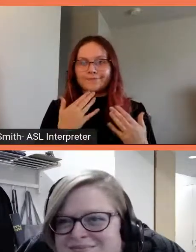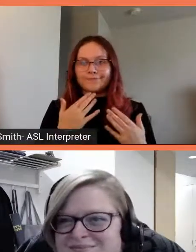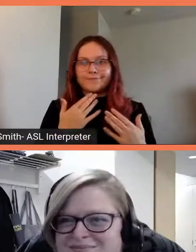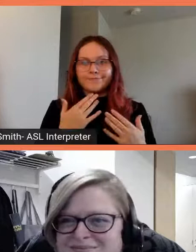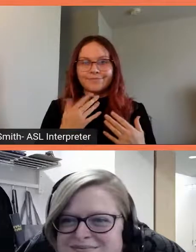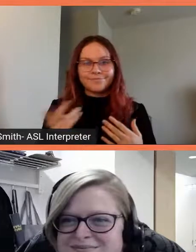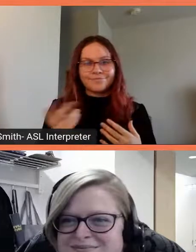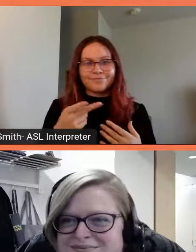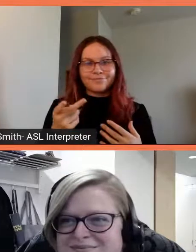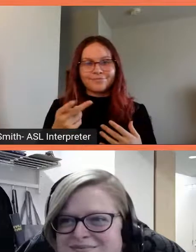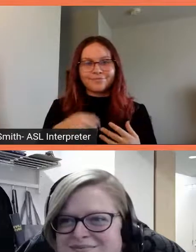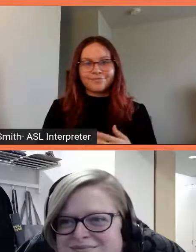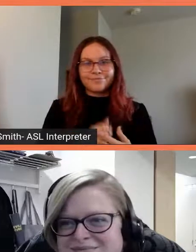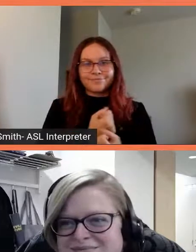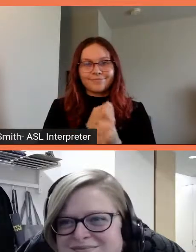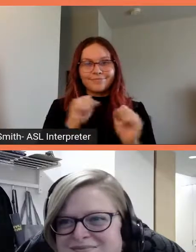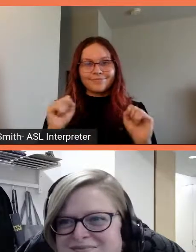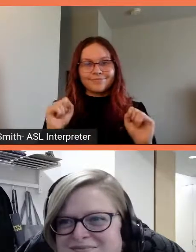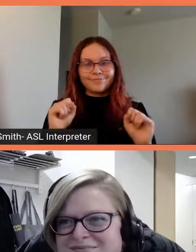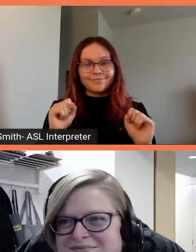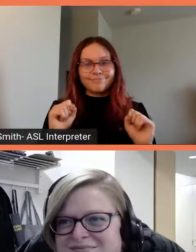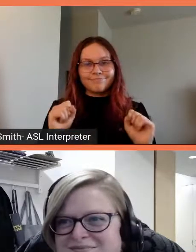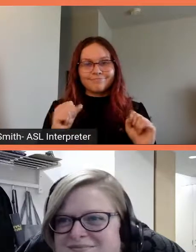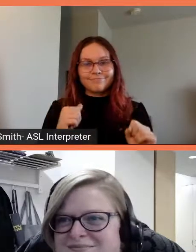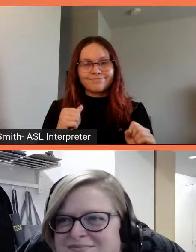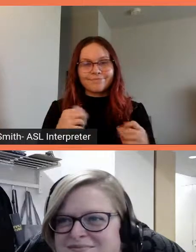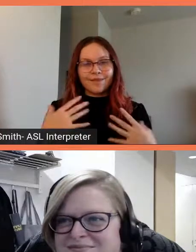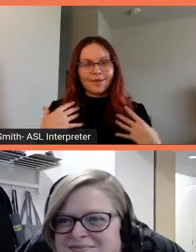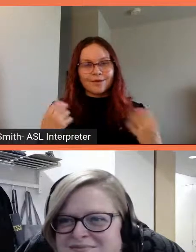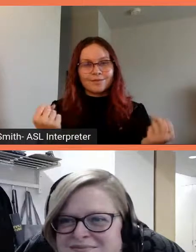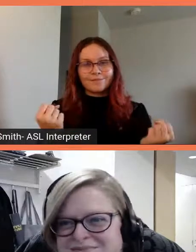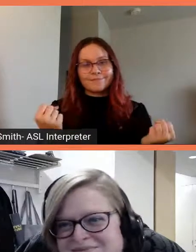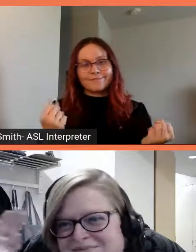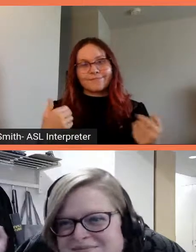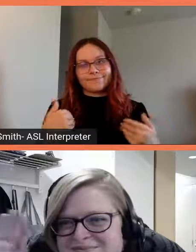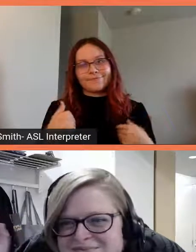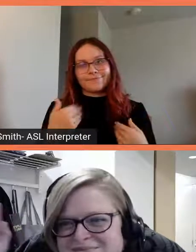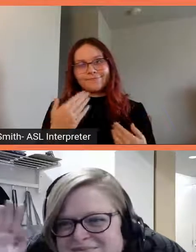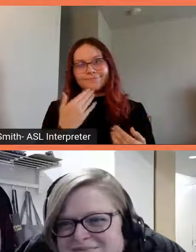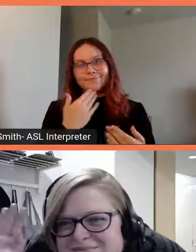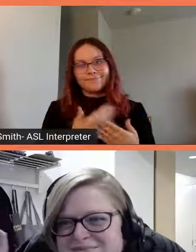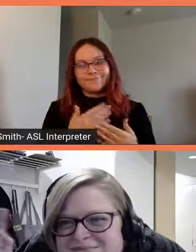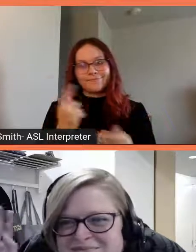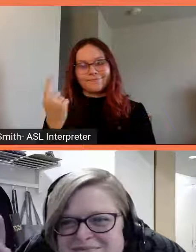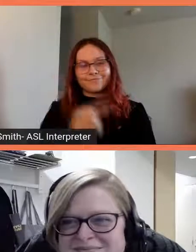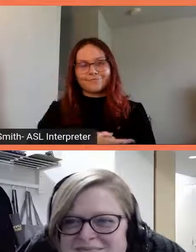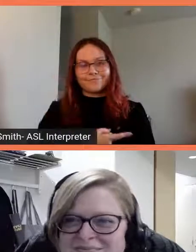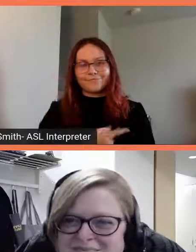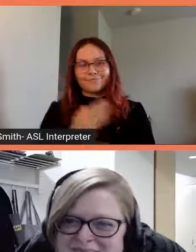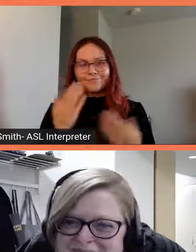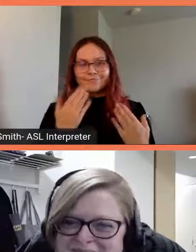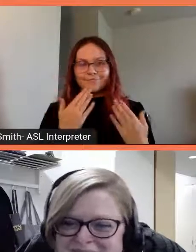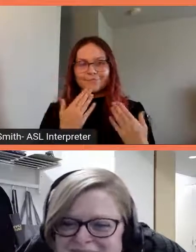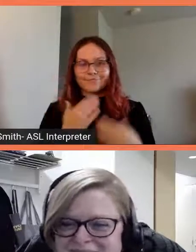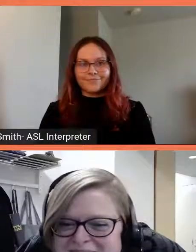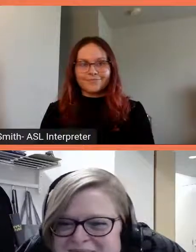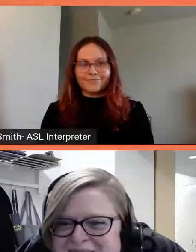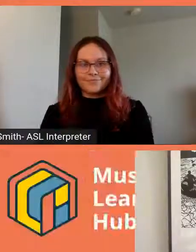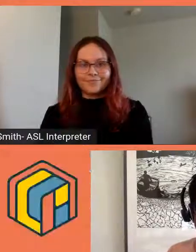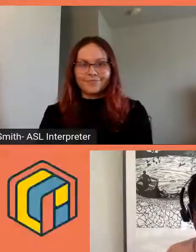today. May you be safe, may you be well, and have a fabulous day. Thank you. Thanks, Dan.